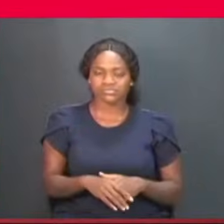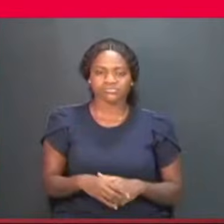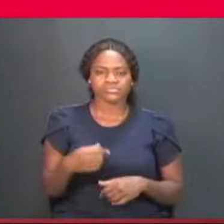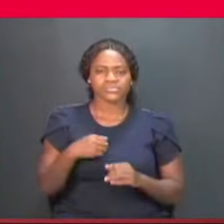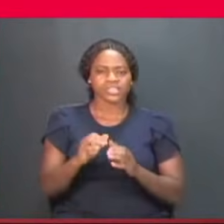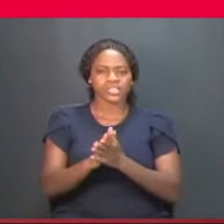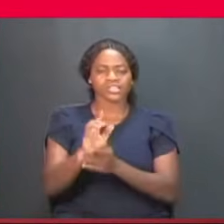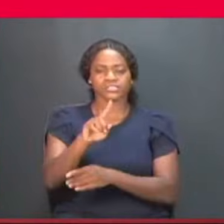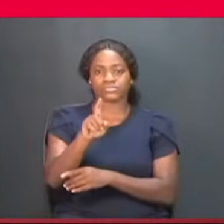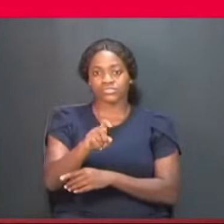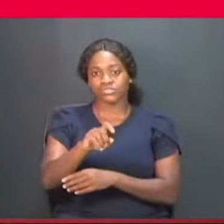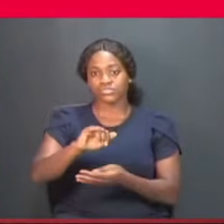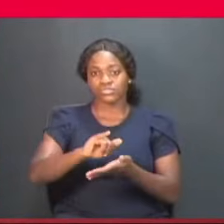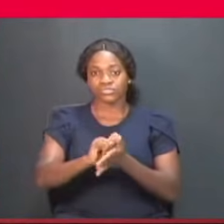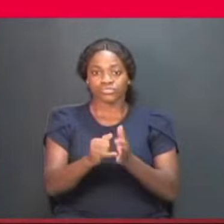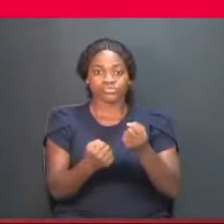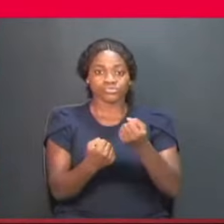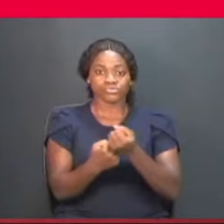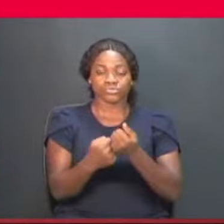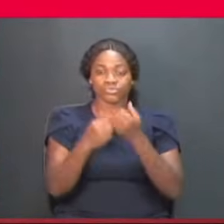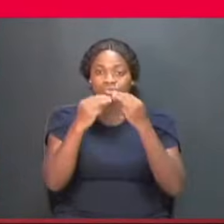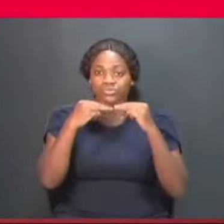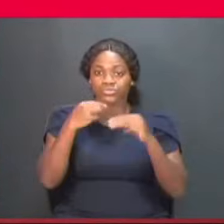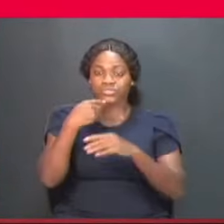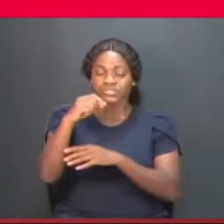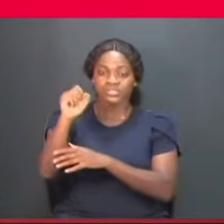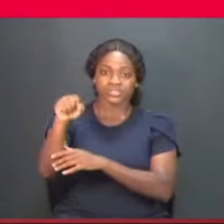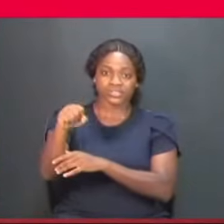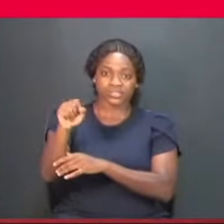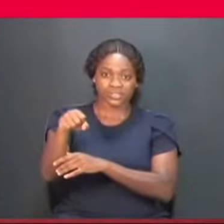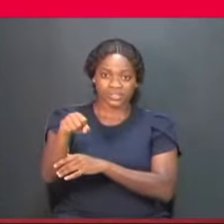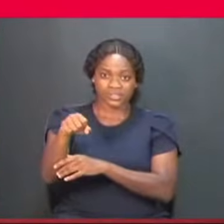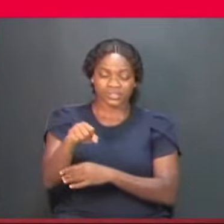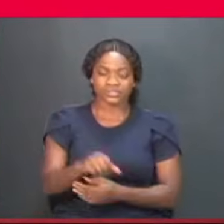is, as many as are in favor of the motion, say aye.